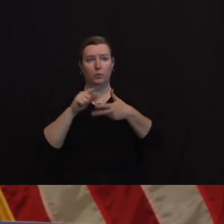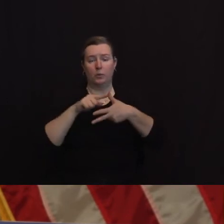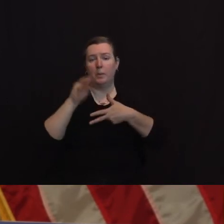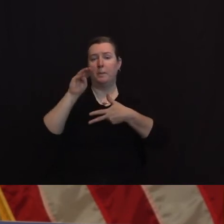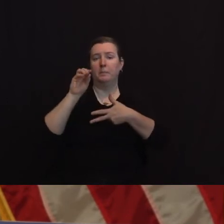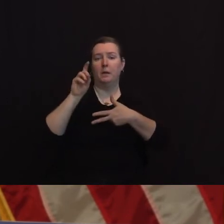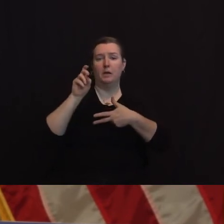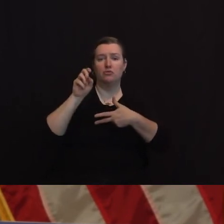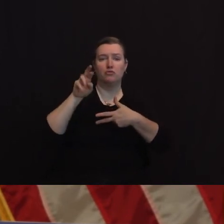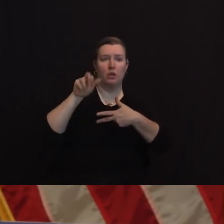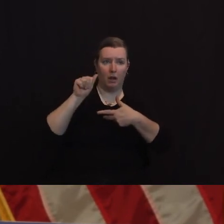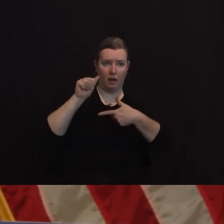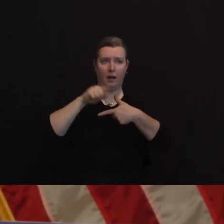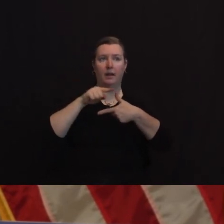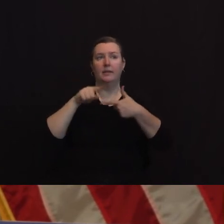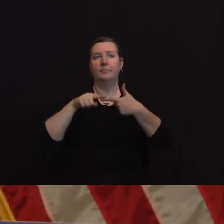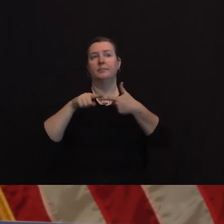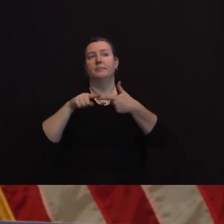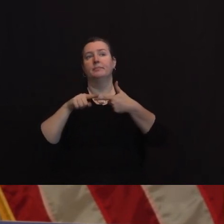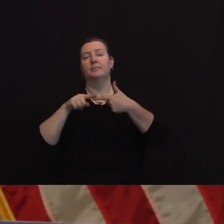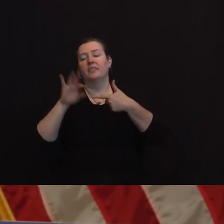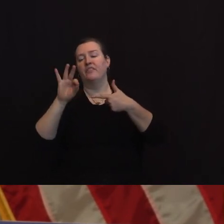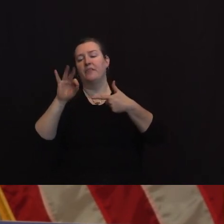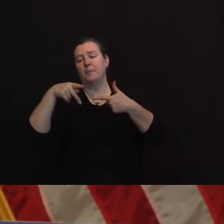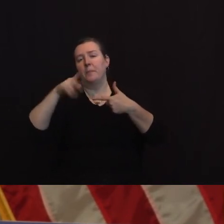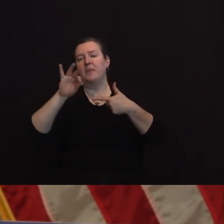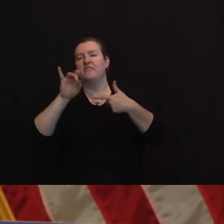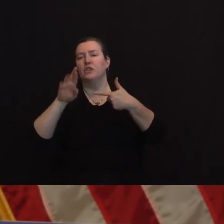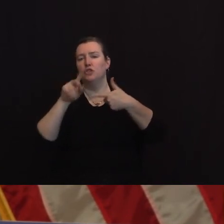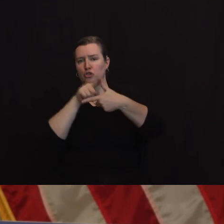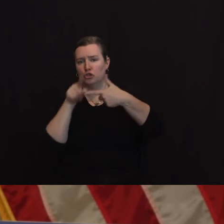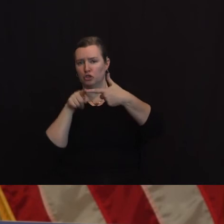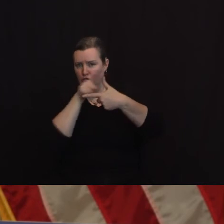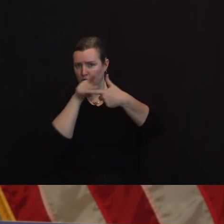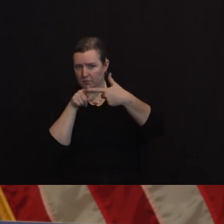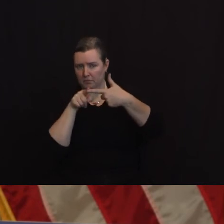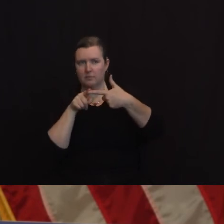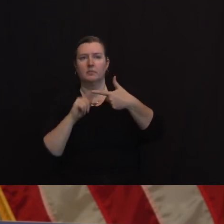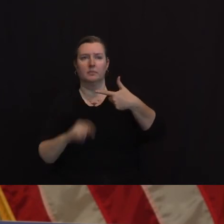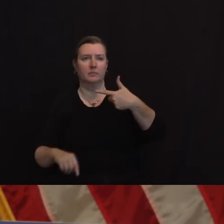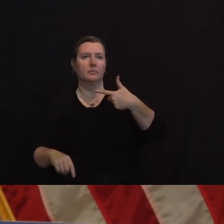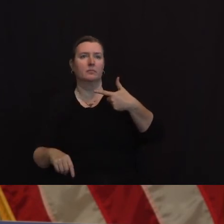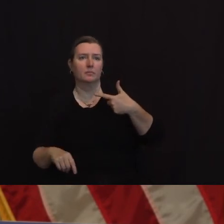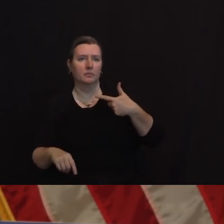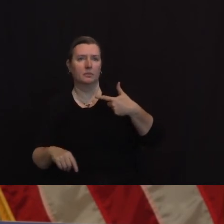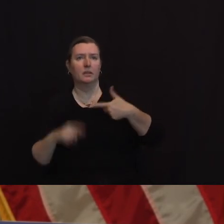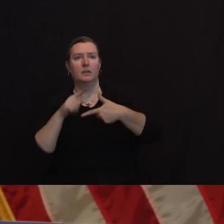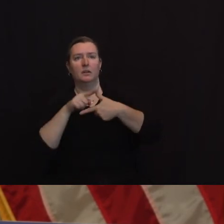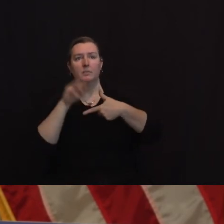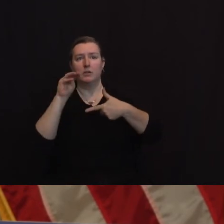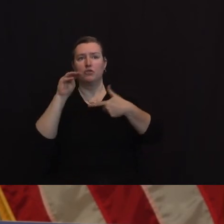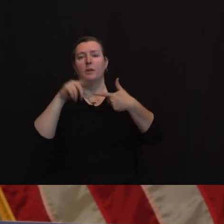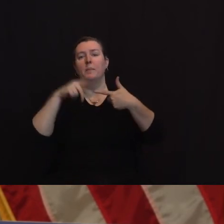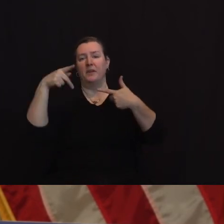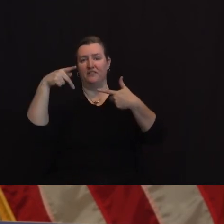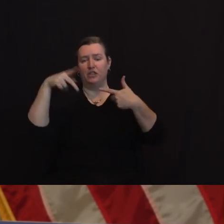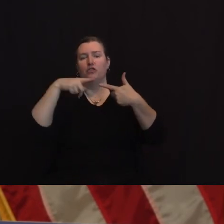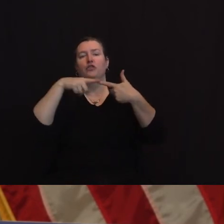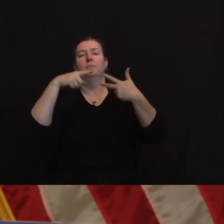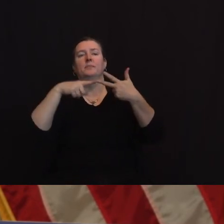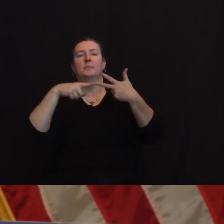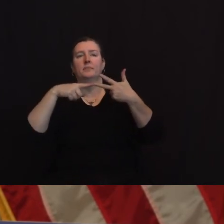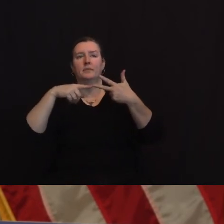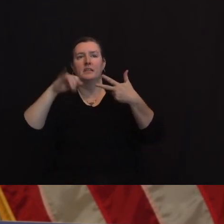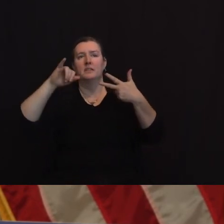are different. Yep. And you've also got, with Moderna and Pfizer, you've got 2 other headlines popping. One is